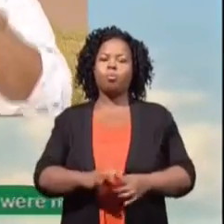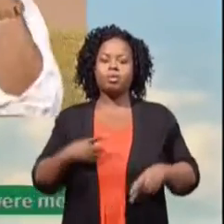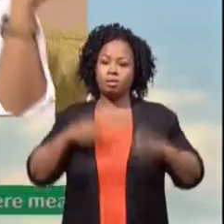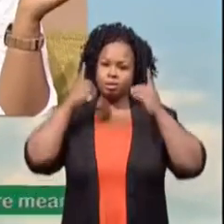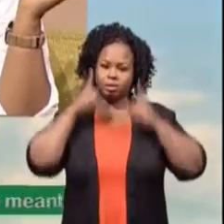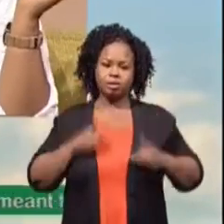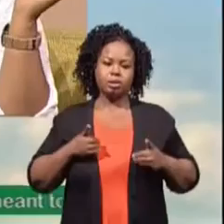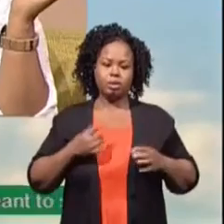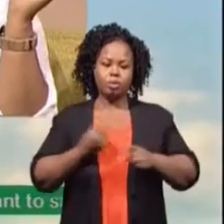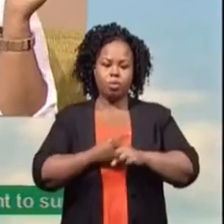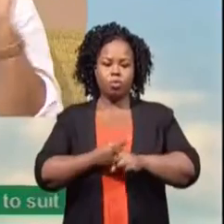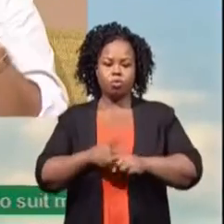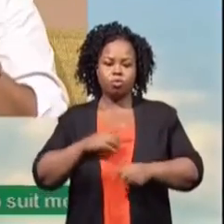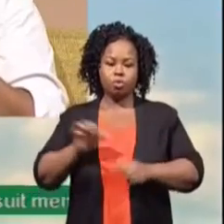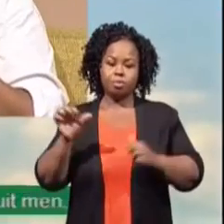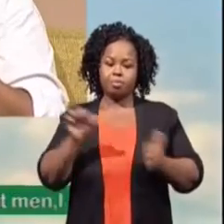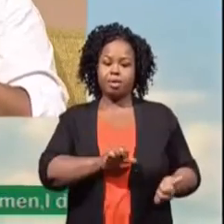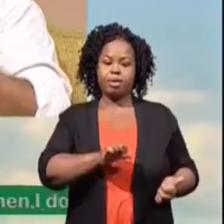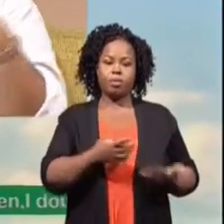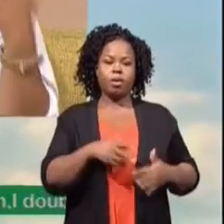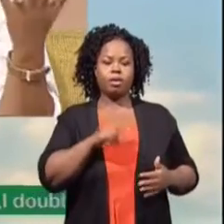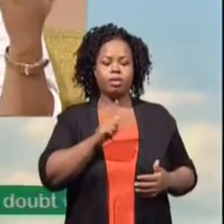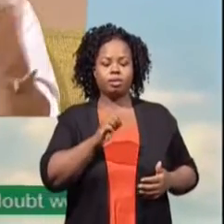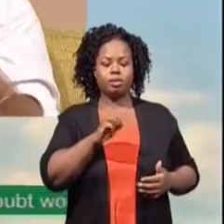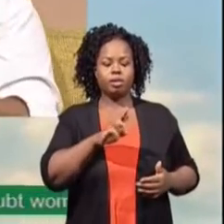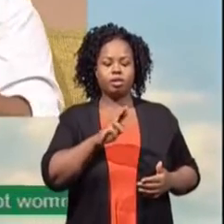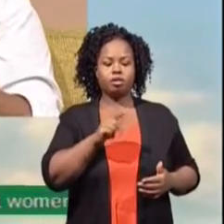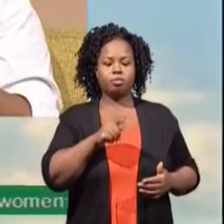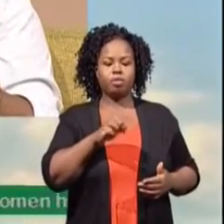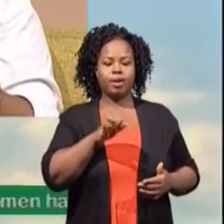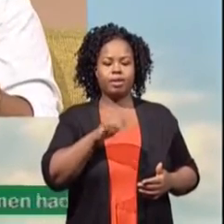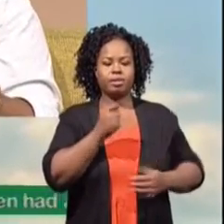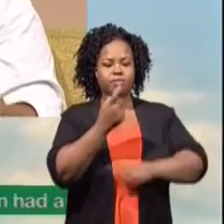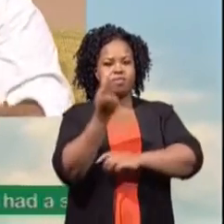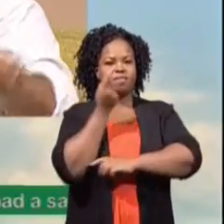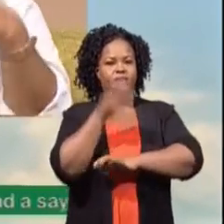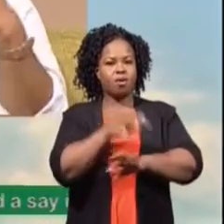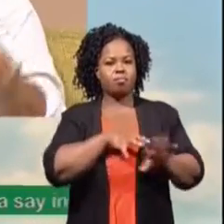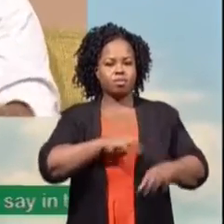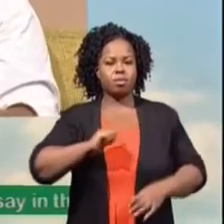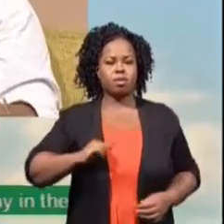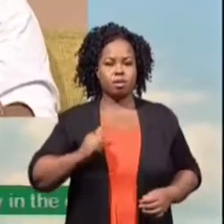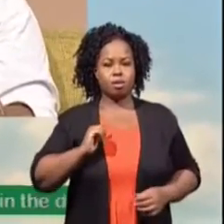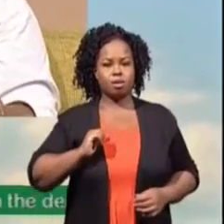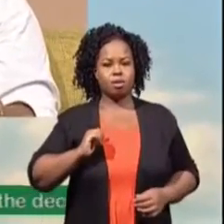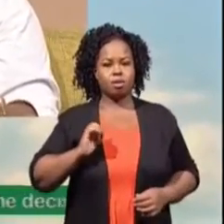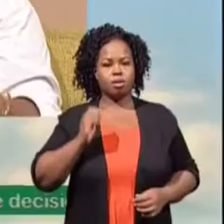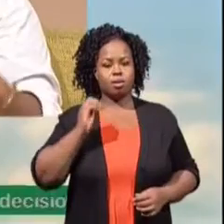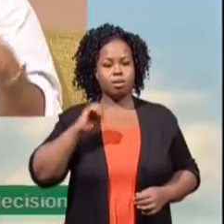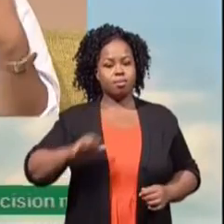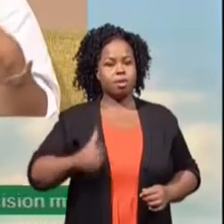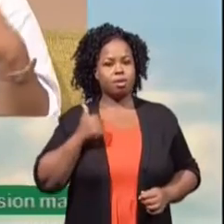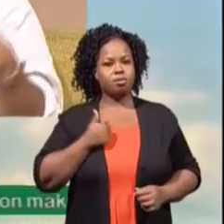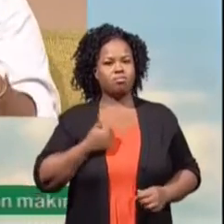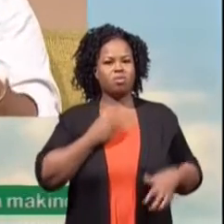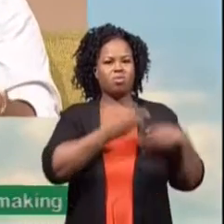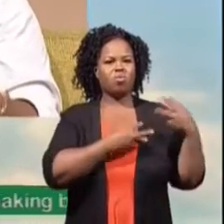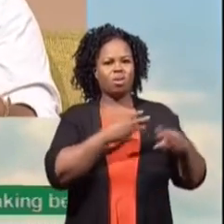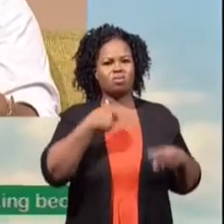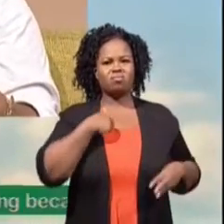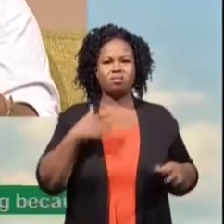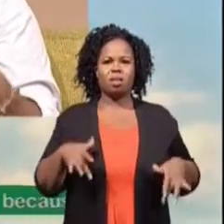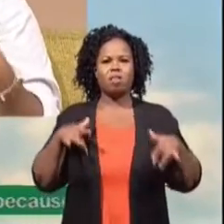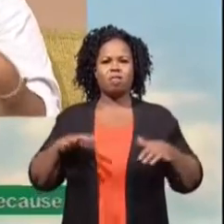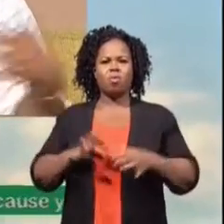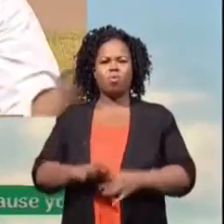to find out how to get pregnant, let's take straight. But I figured out how to get pregnant, and I'm going to get pregnant. But it was so